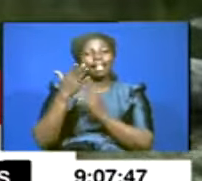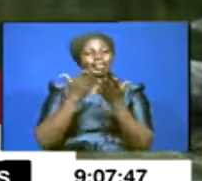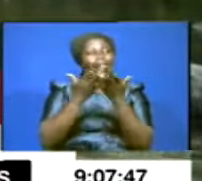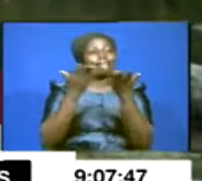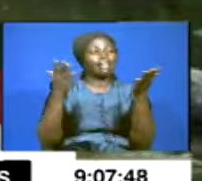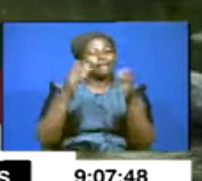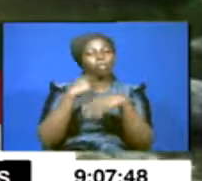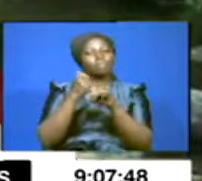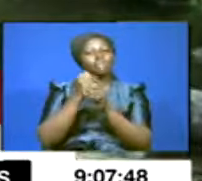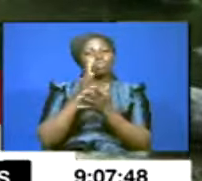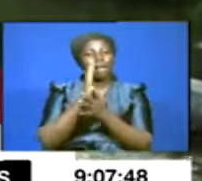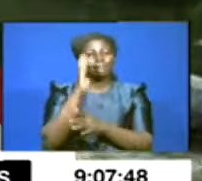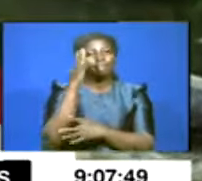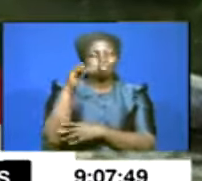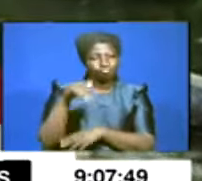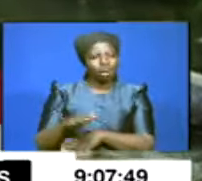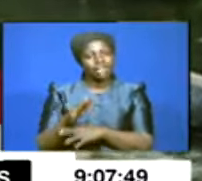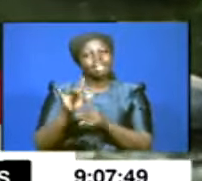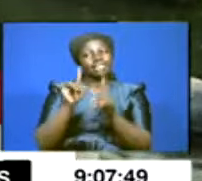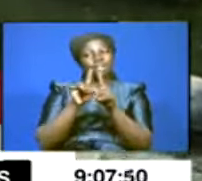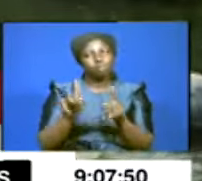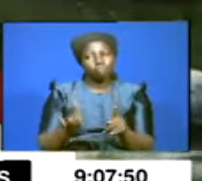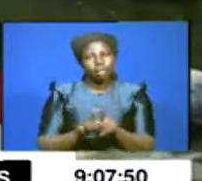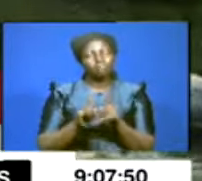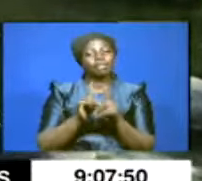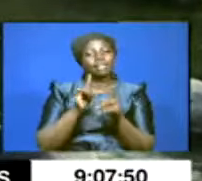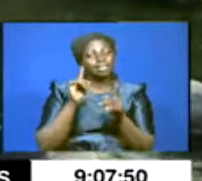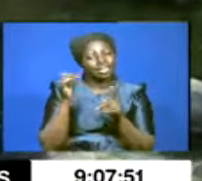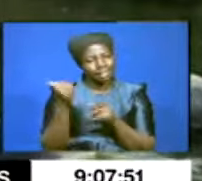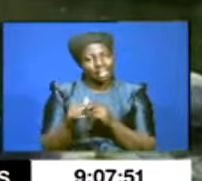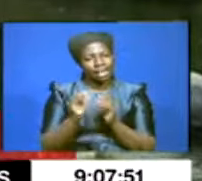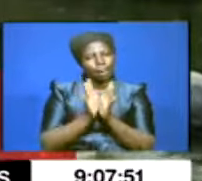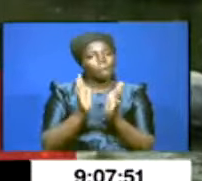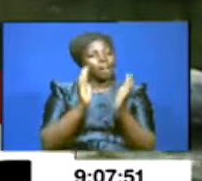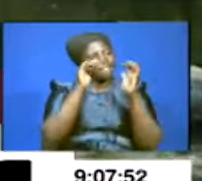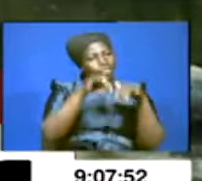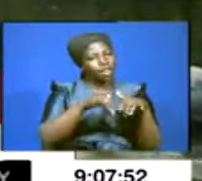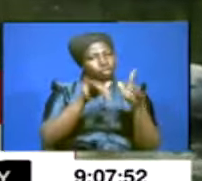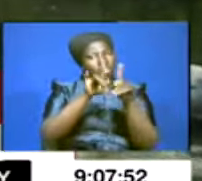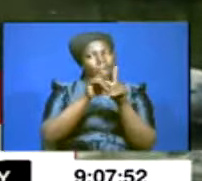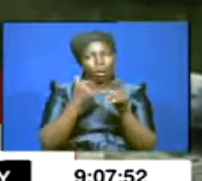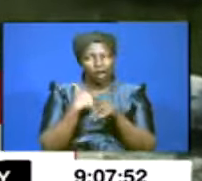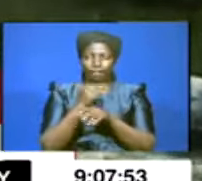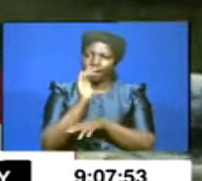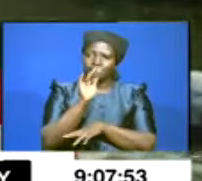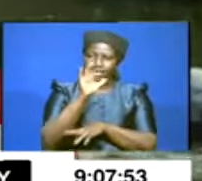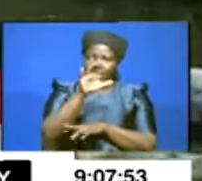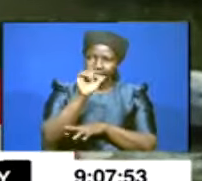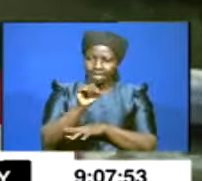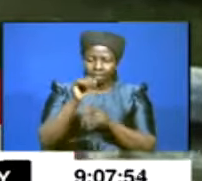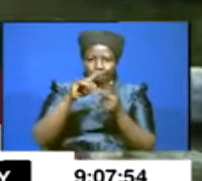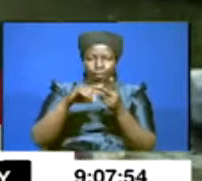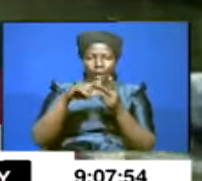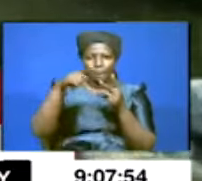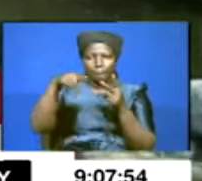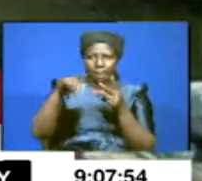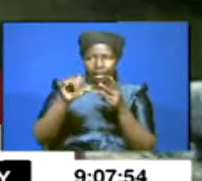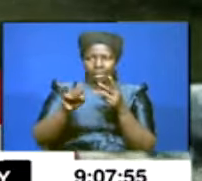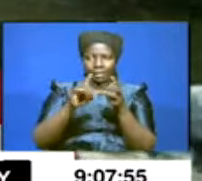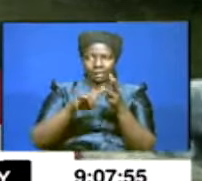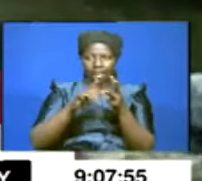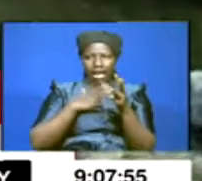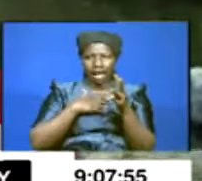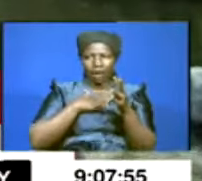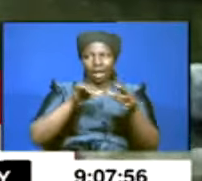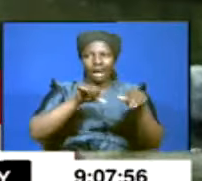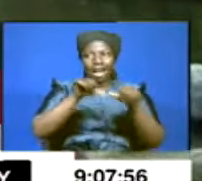tree in every public function. We have asked our cabinet secretaries, our principal secretaries, our administrators,